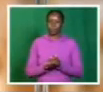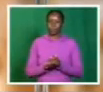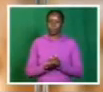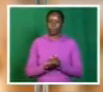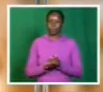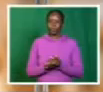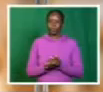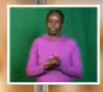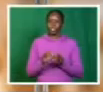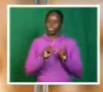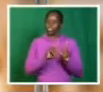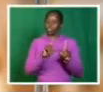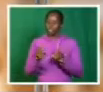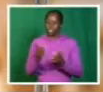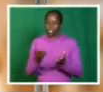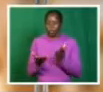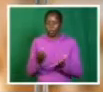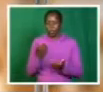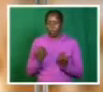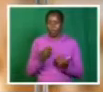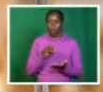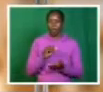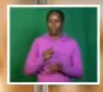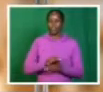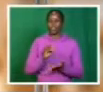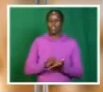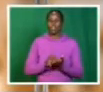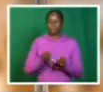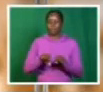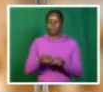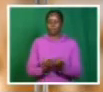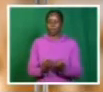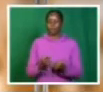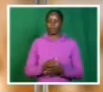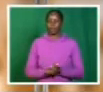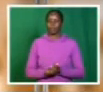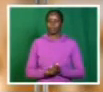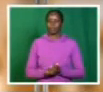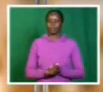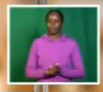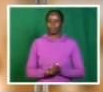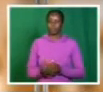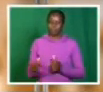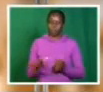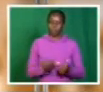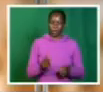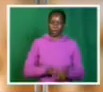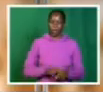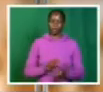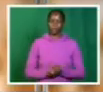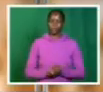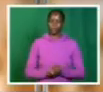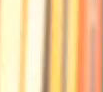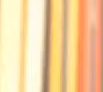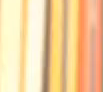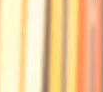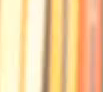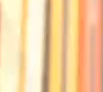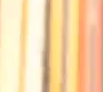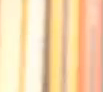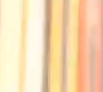your permission, can we please take a short infomercial break, please? Okay. All right, viewers, we'll be right back after this.